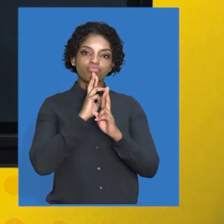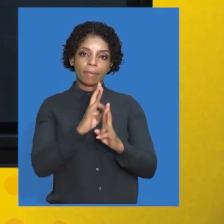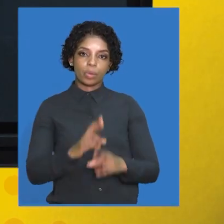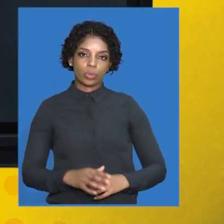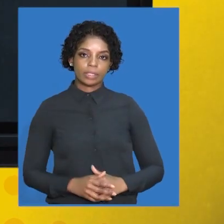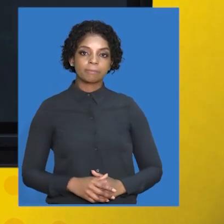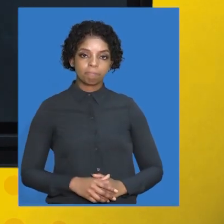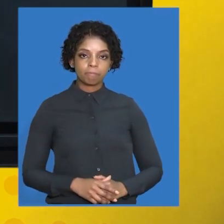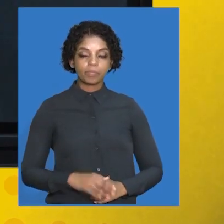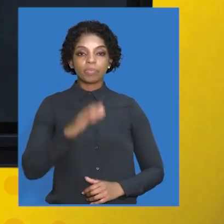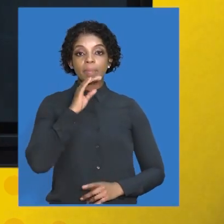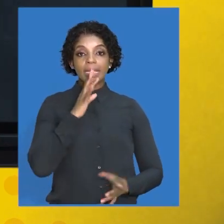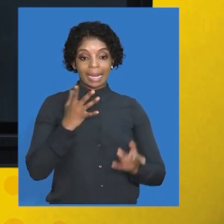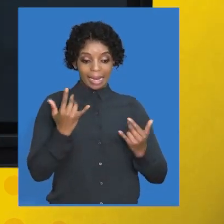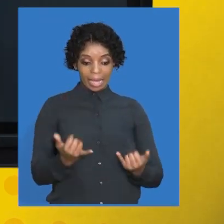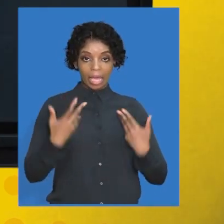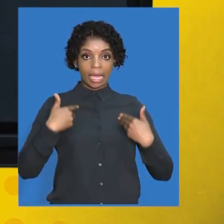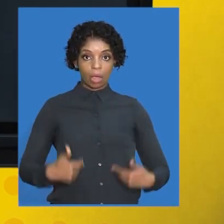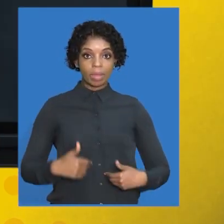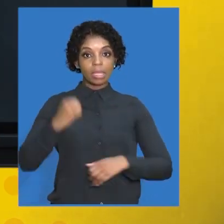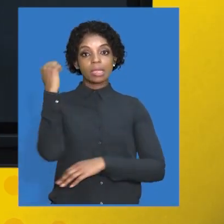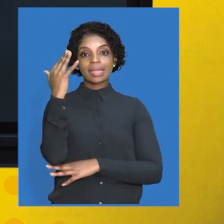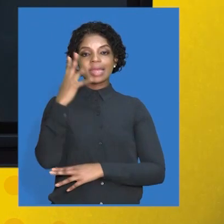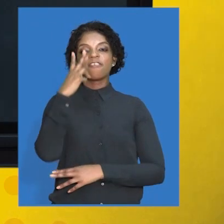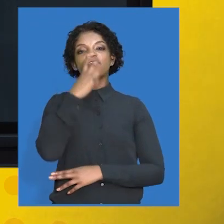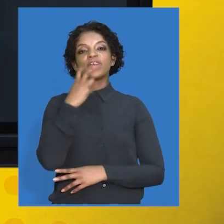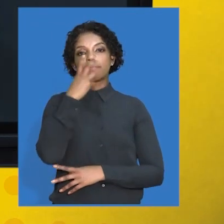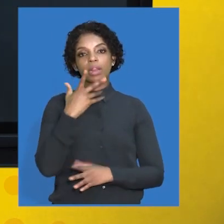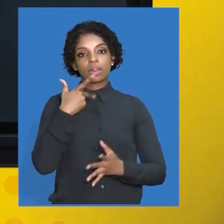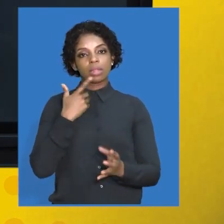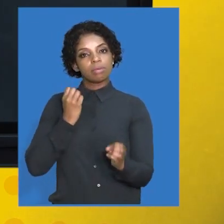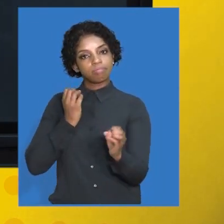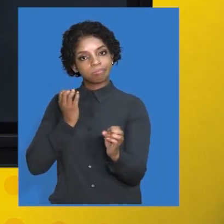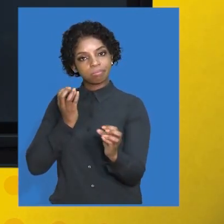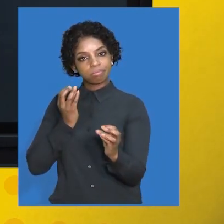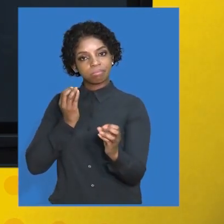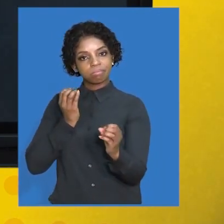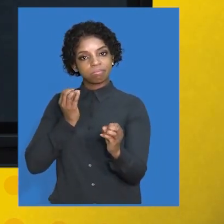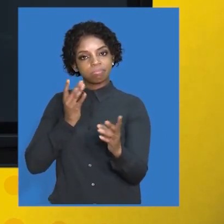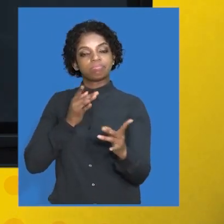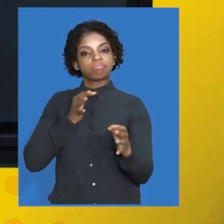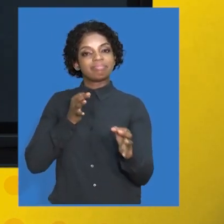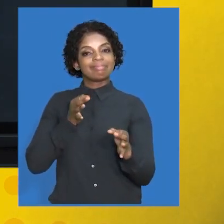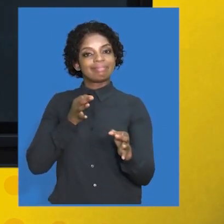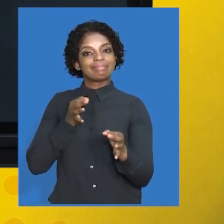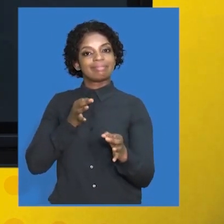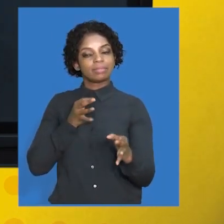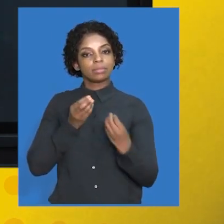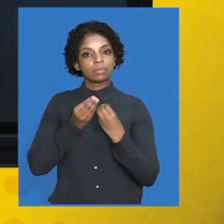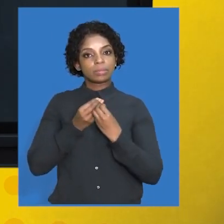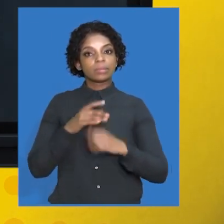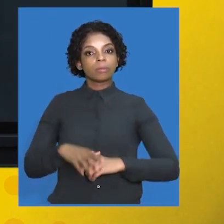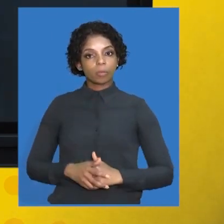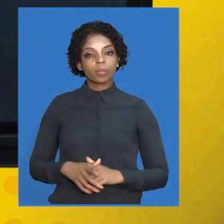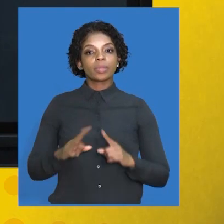the presentation that I'm giving you right now is verbal, right? I'm talking to you, I'm explaining concepts to you. Where if I had given you the